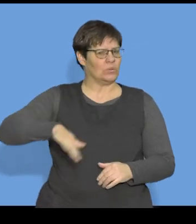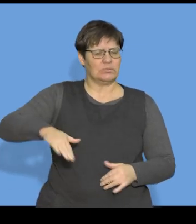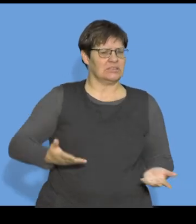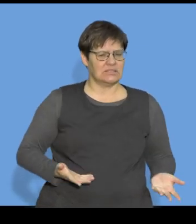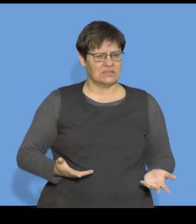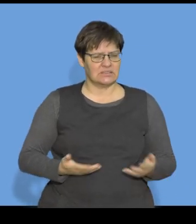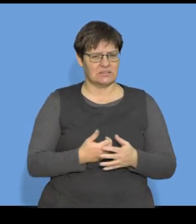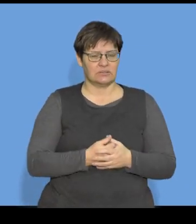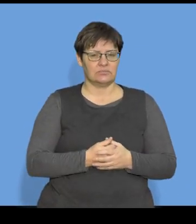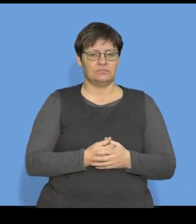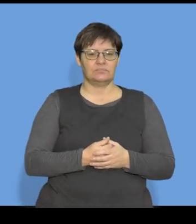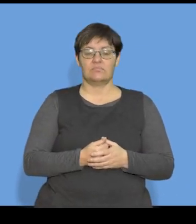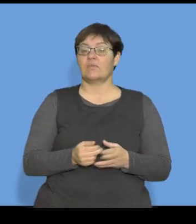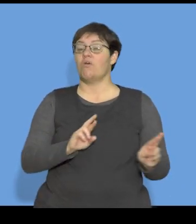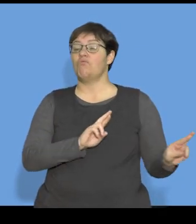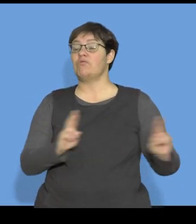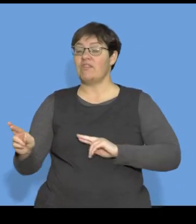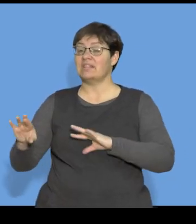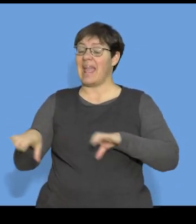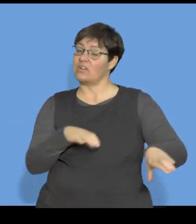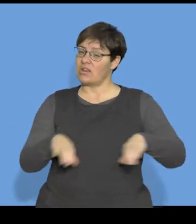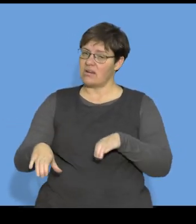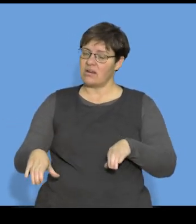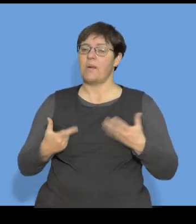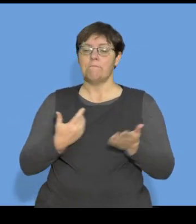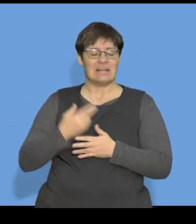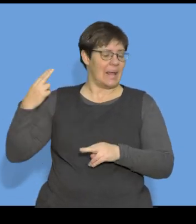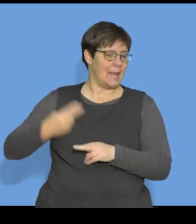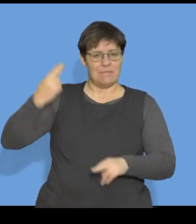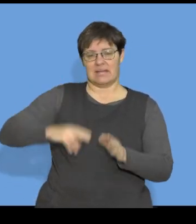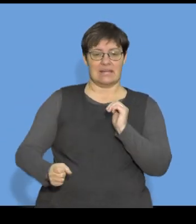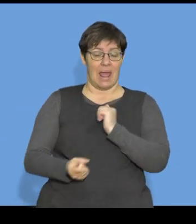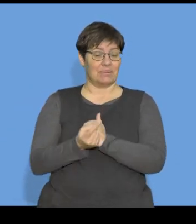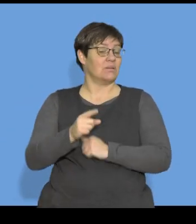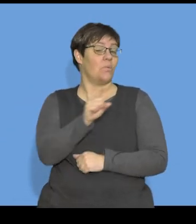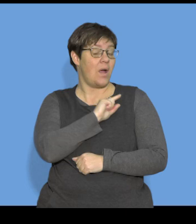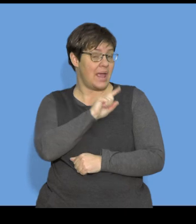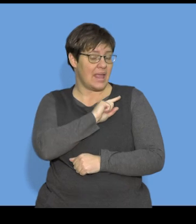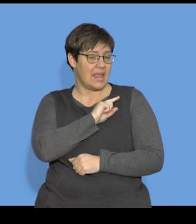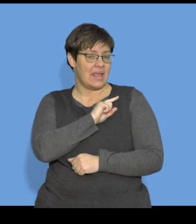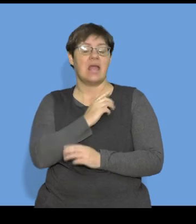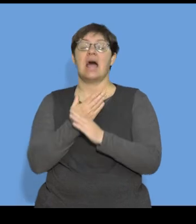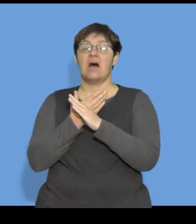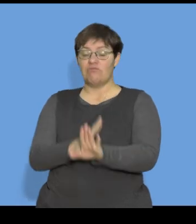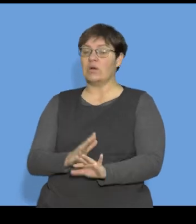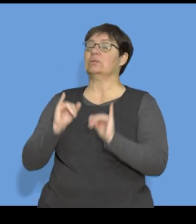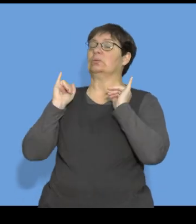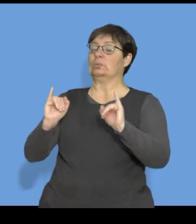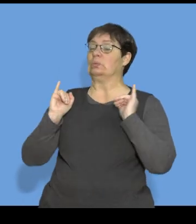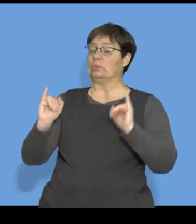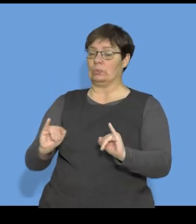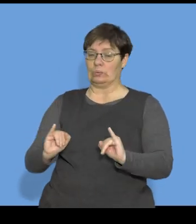automatic? The reflex action should be quick or immediate to avoid severe